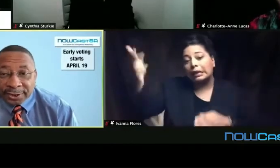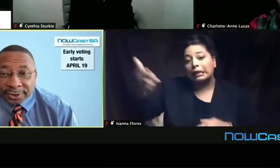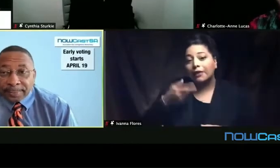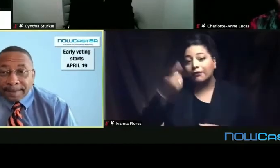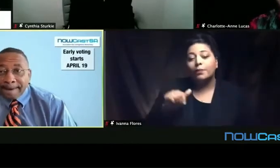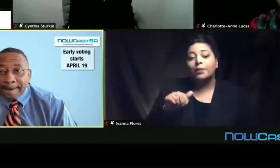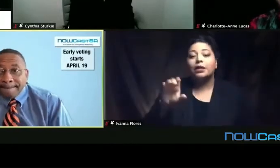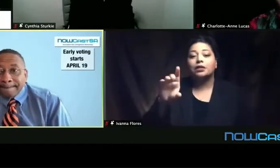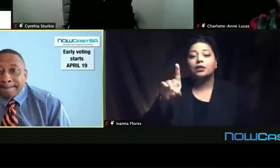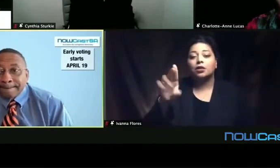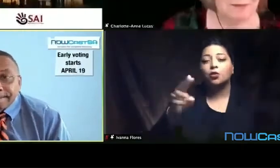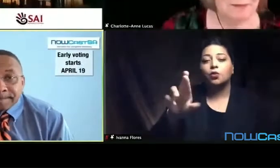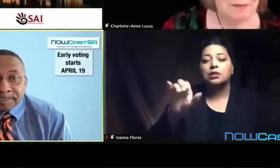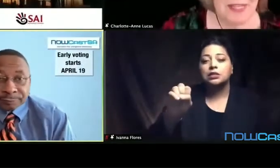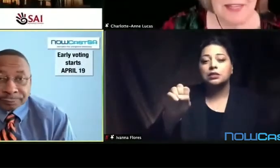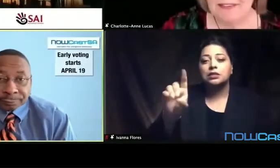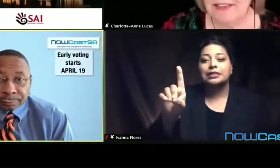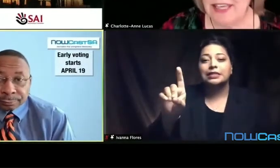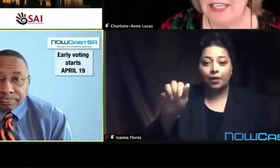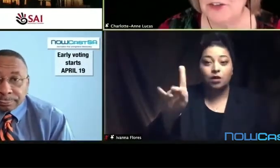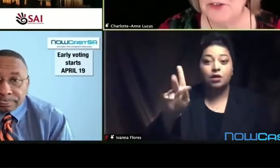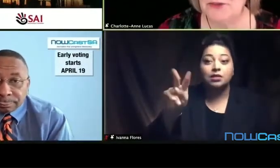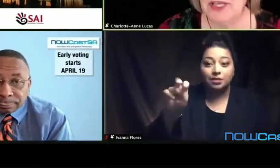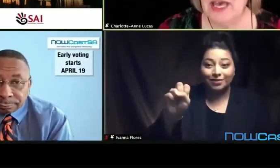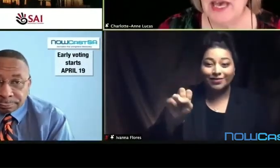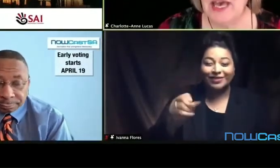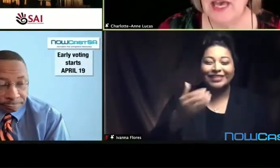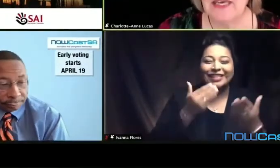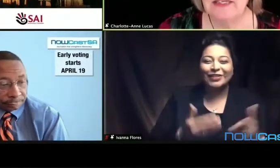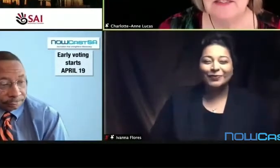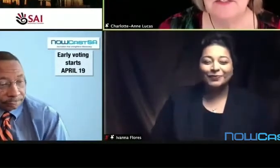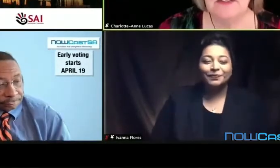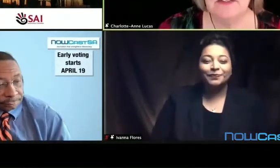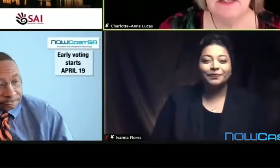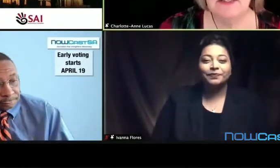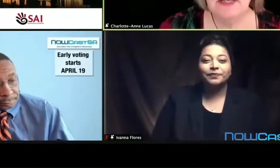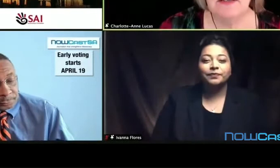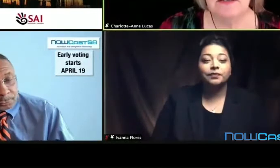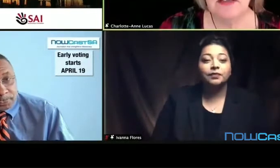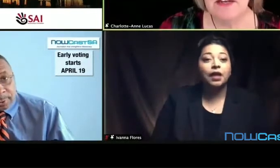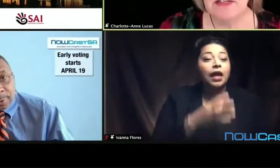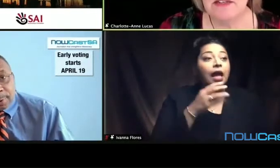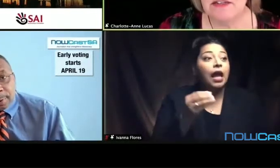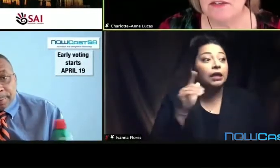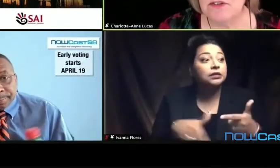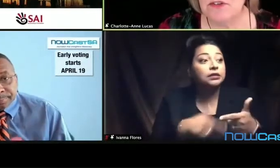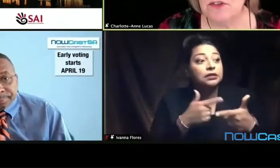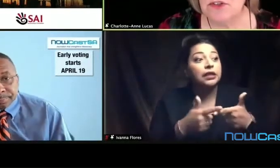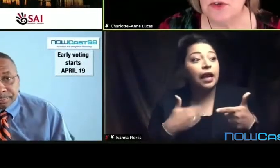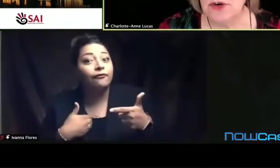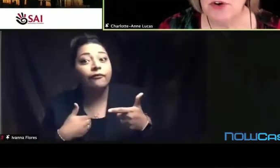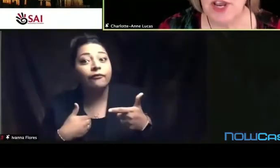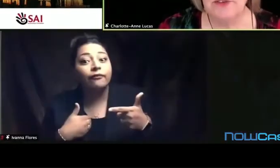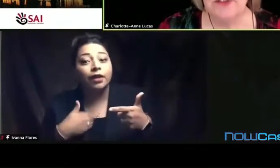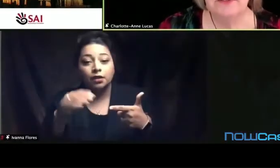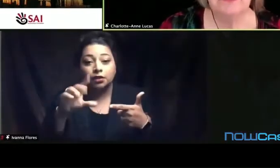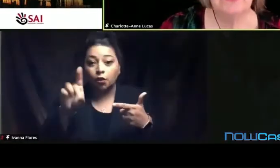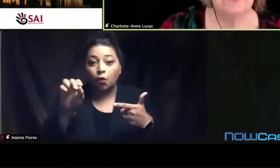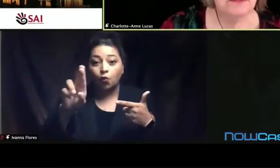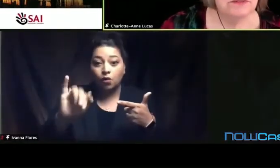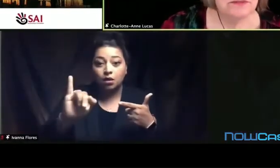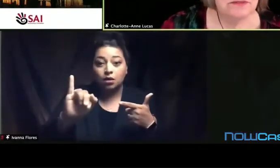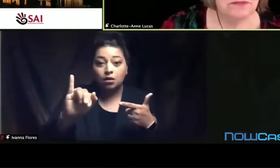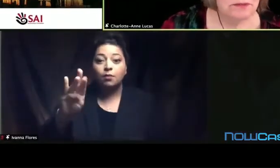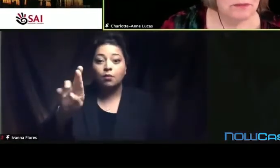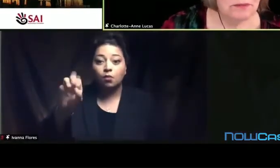vote. Thank you. Thank you. And the next candidate is Dory Brown.